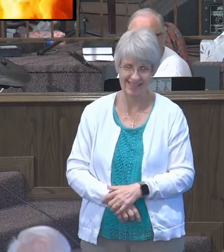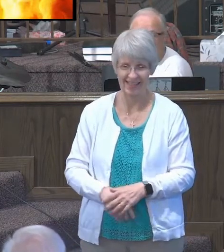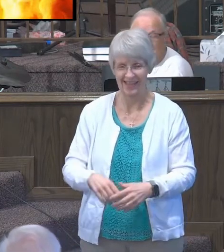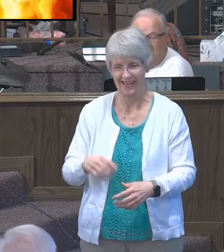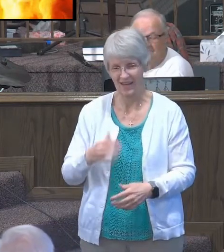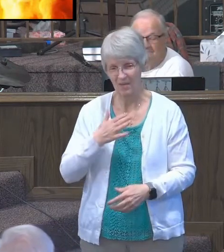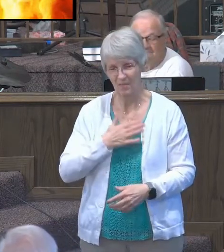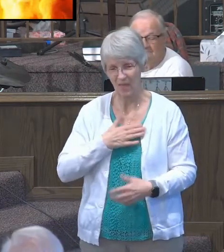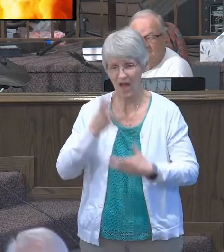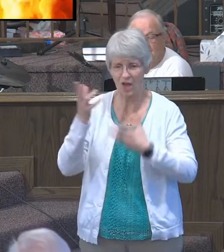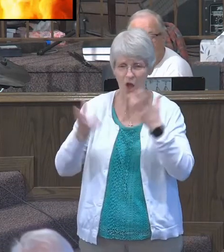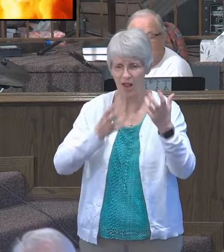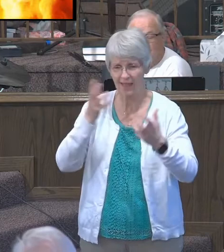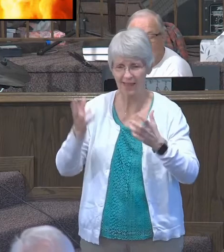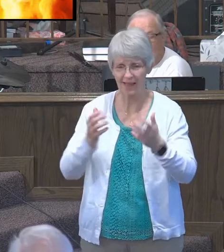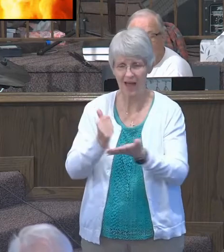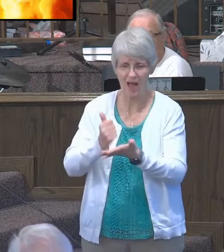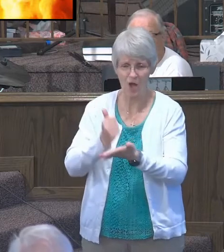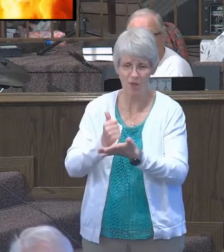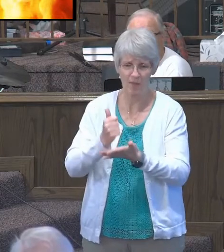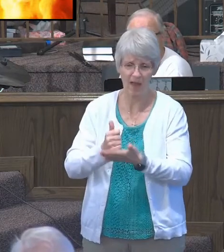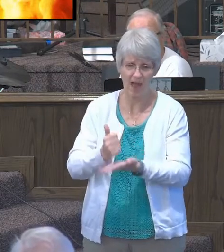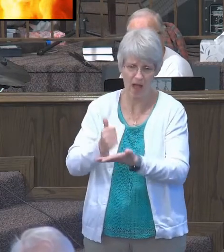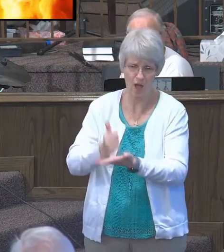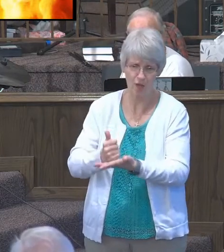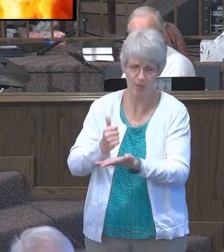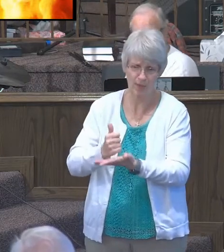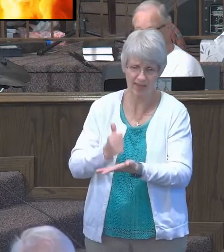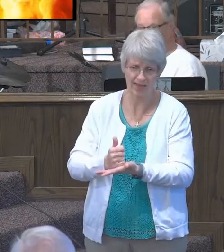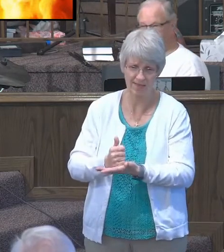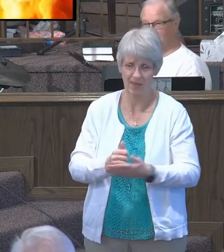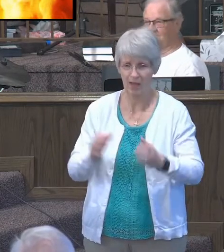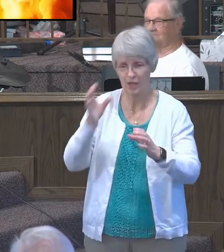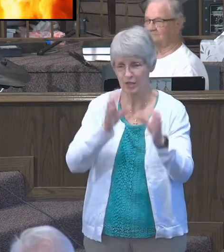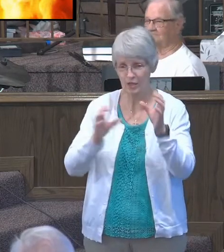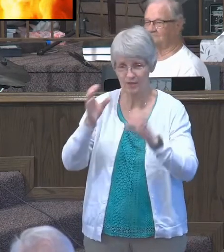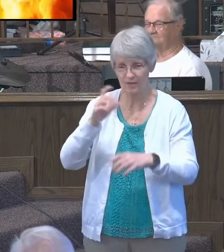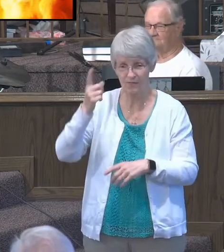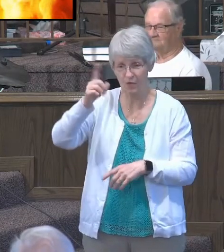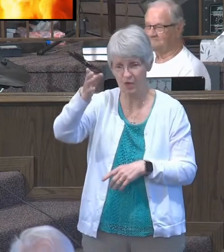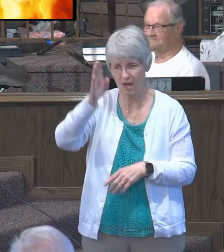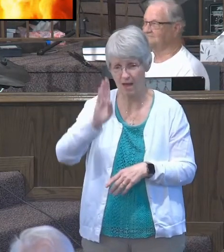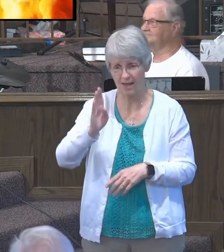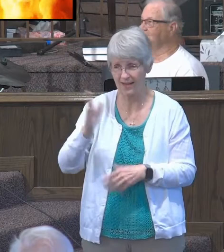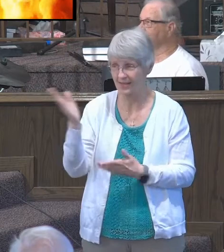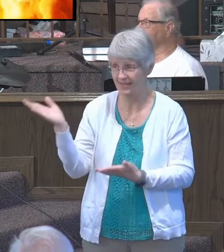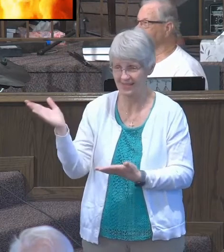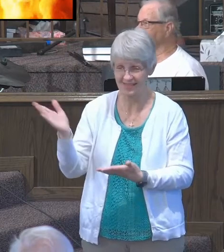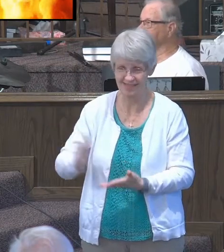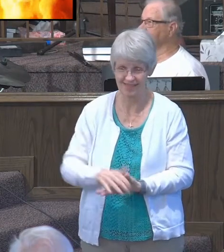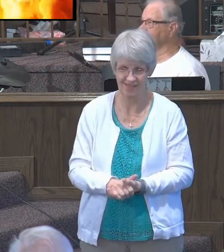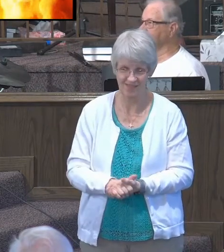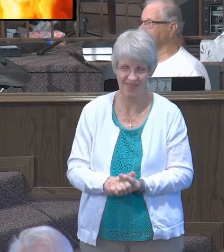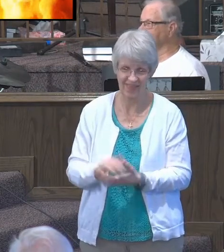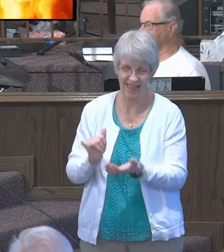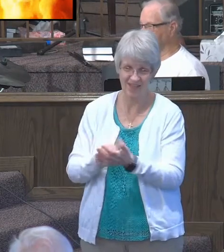help, bleary-eyed, for searching the sky for God. That is how it is for your pastor when Rob's not here.